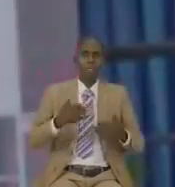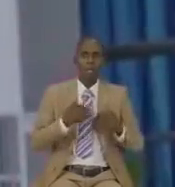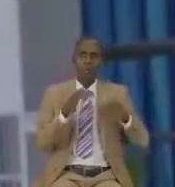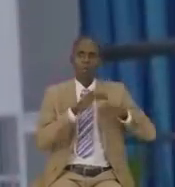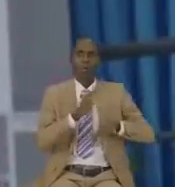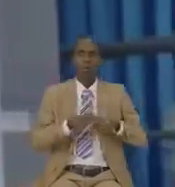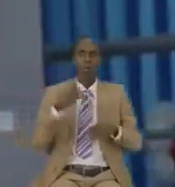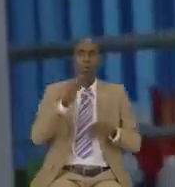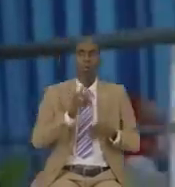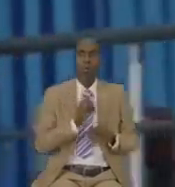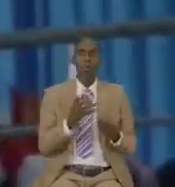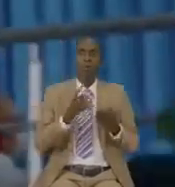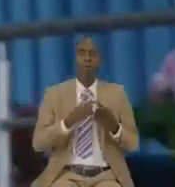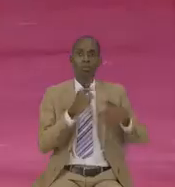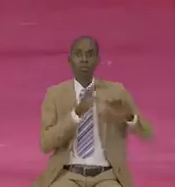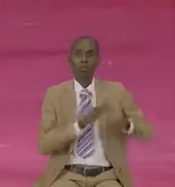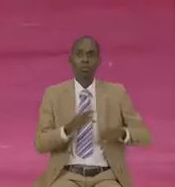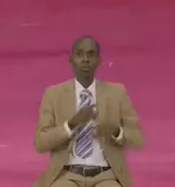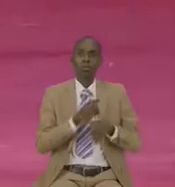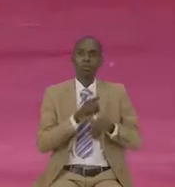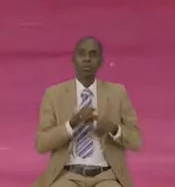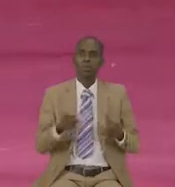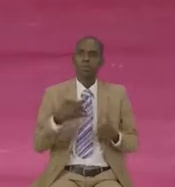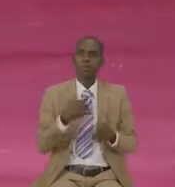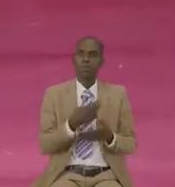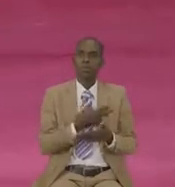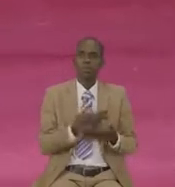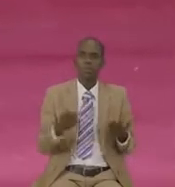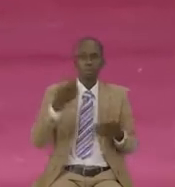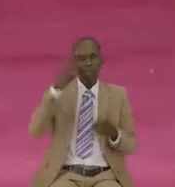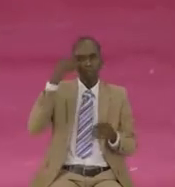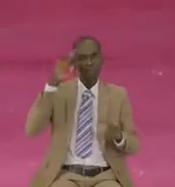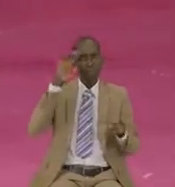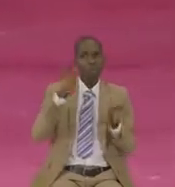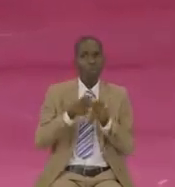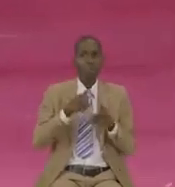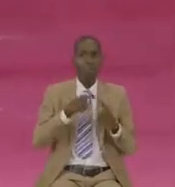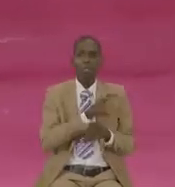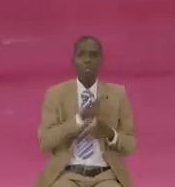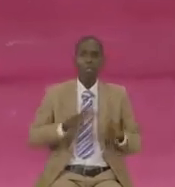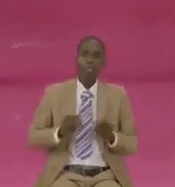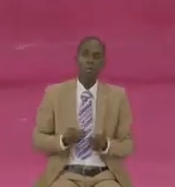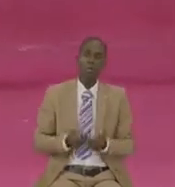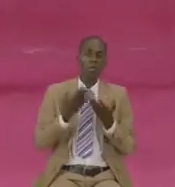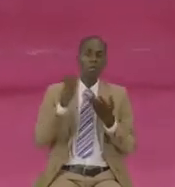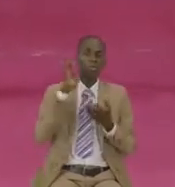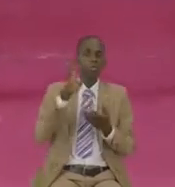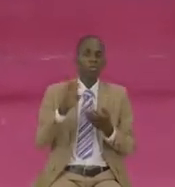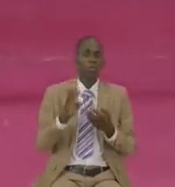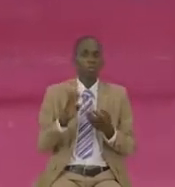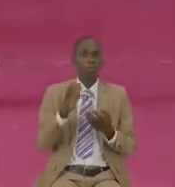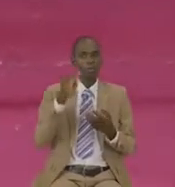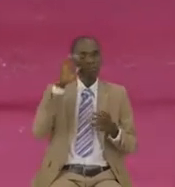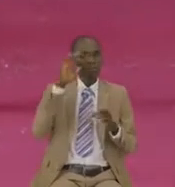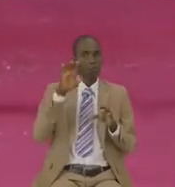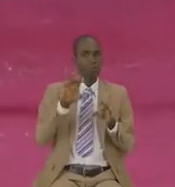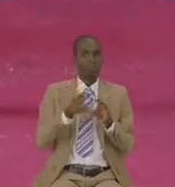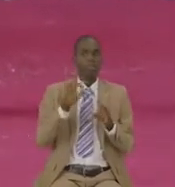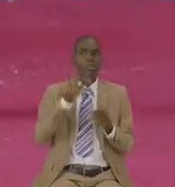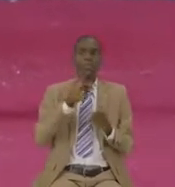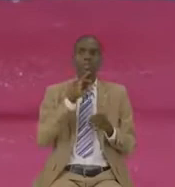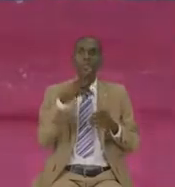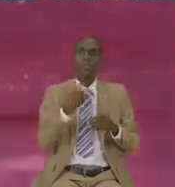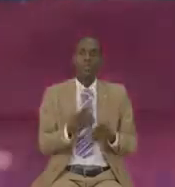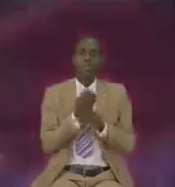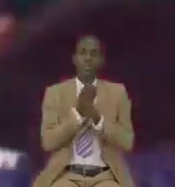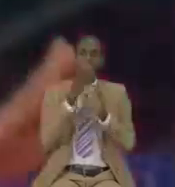mercy on? But you are the faithful God of respect covenants. And Christ has offered his blood as a sacrifice for sins. He is a mediator of a new covenant. Have